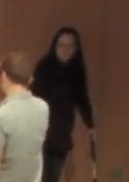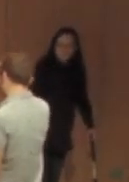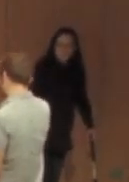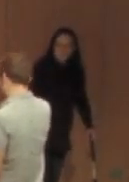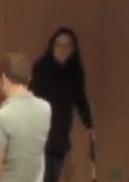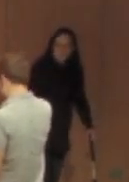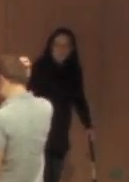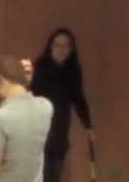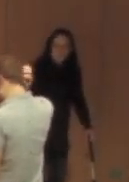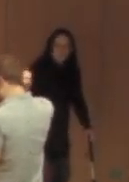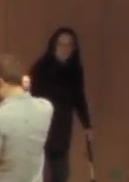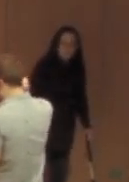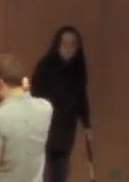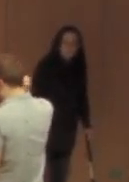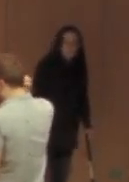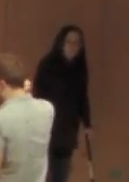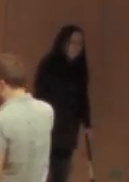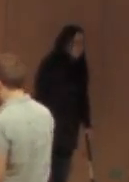e